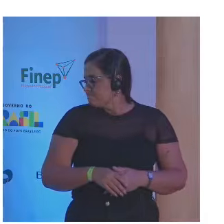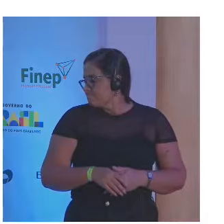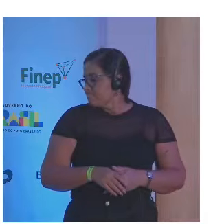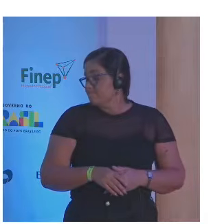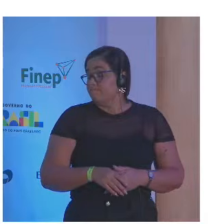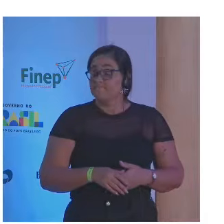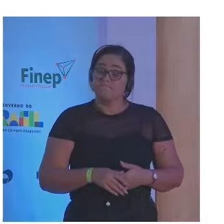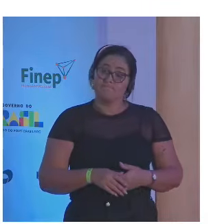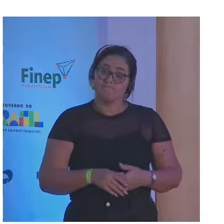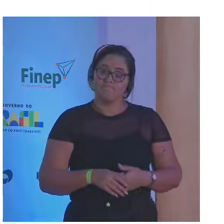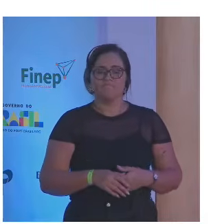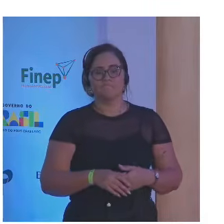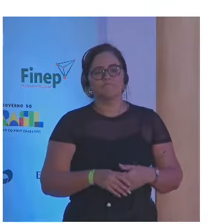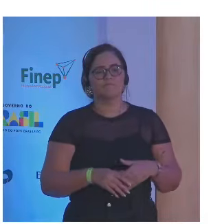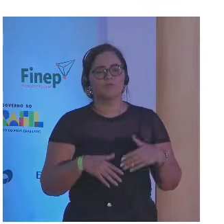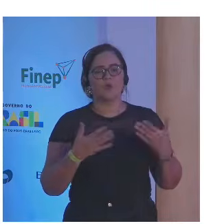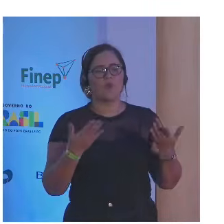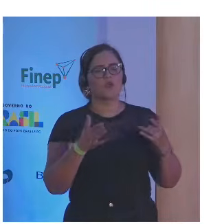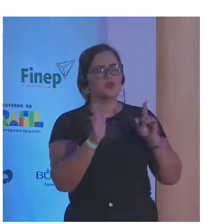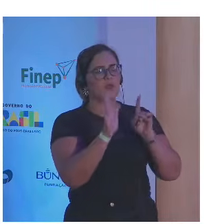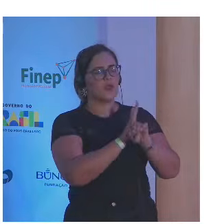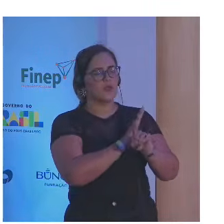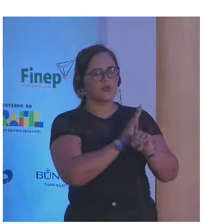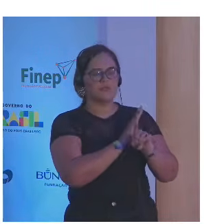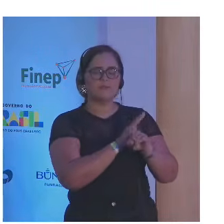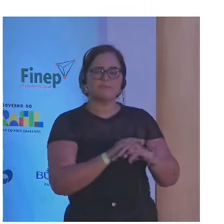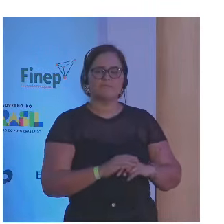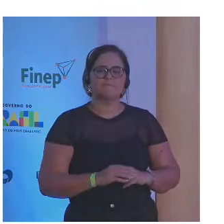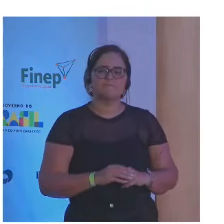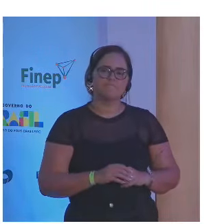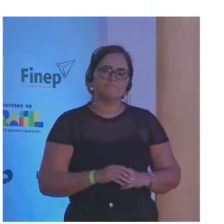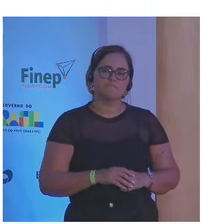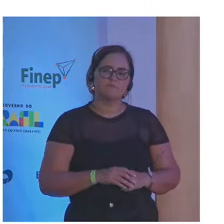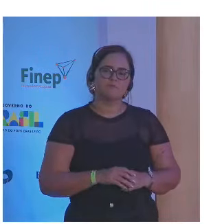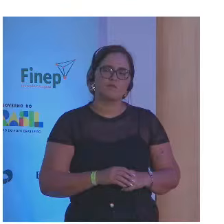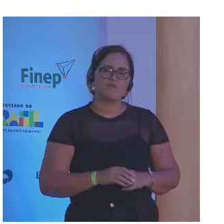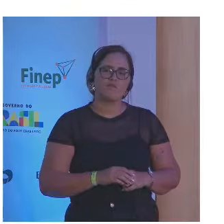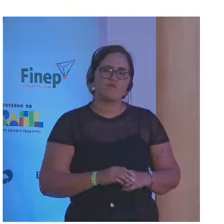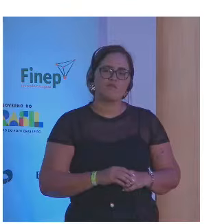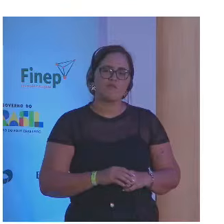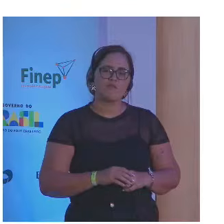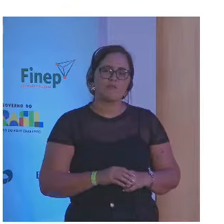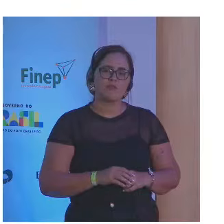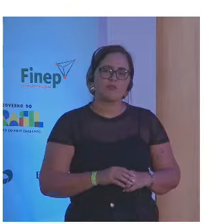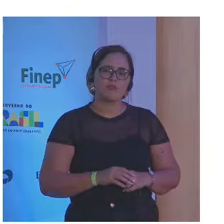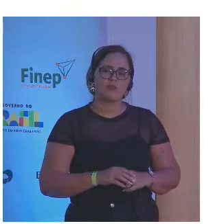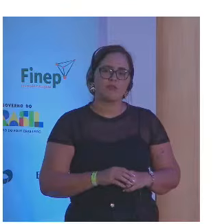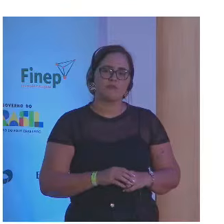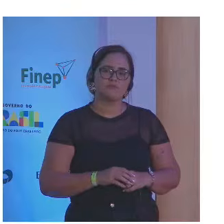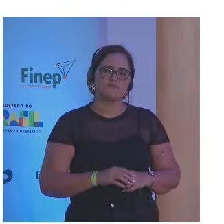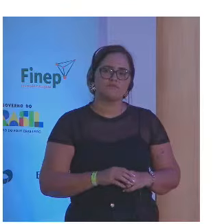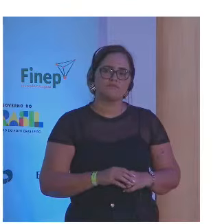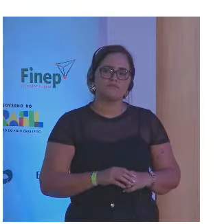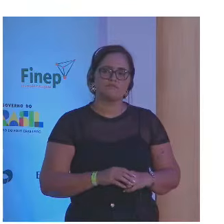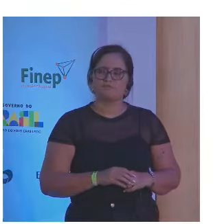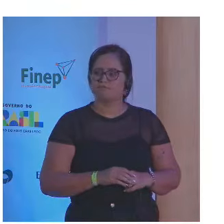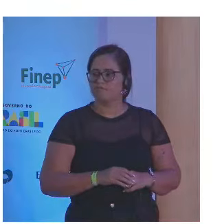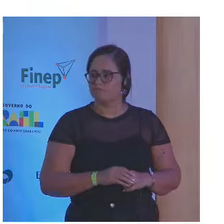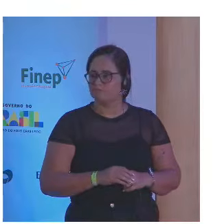So, what are the questions and what are the answers? Are coral reefs already beyond recovery under current